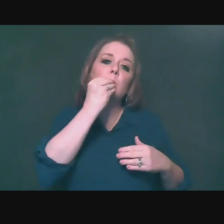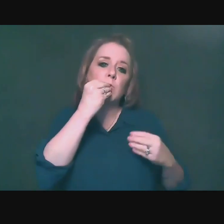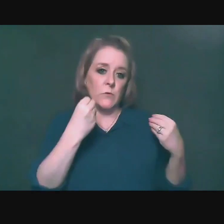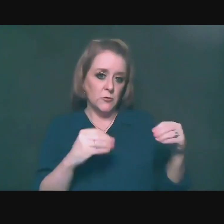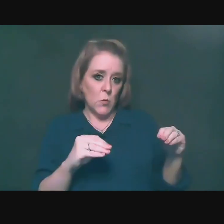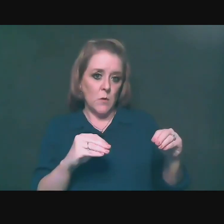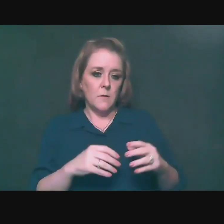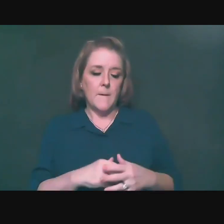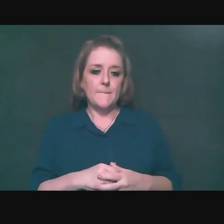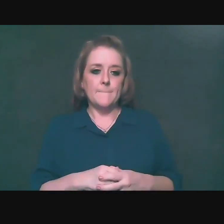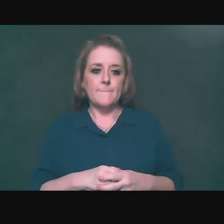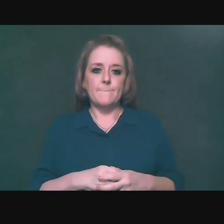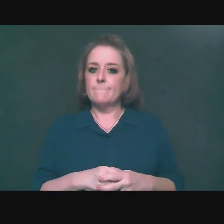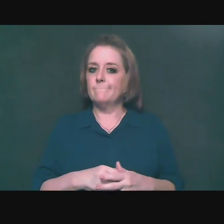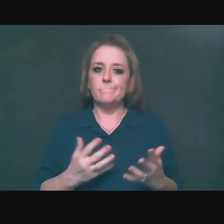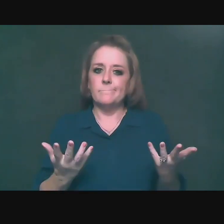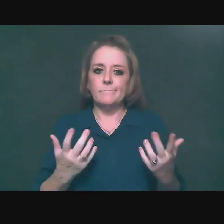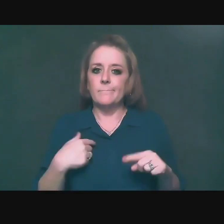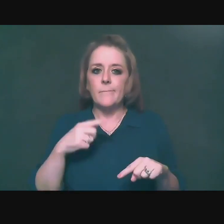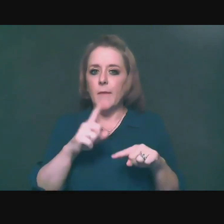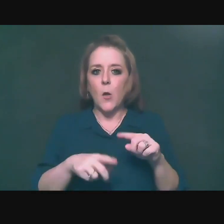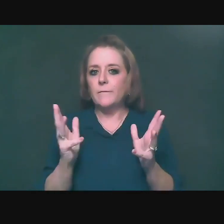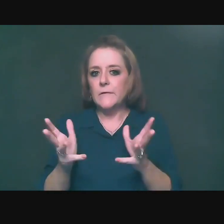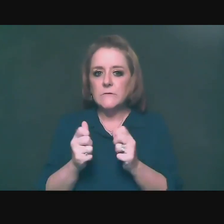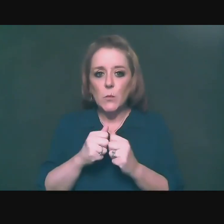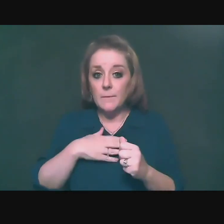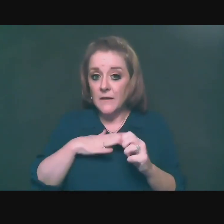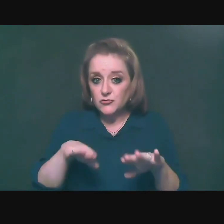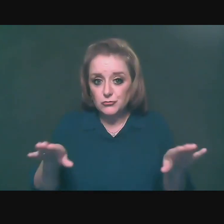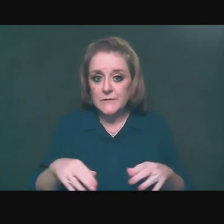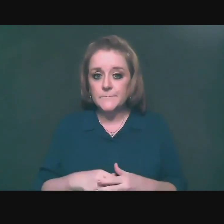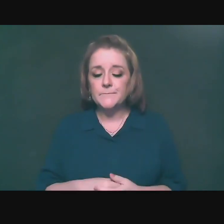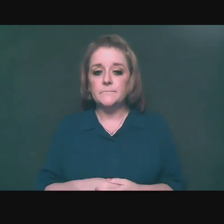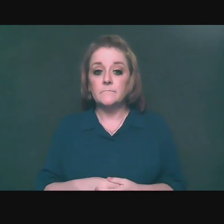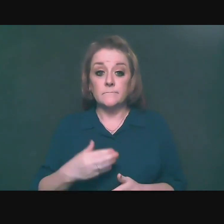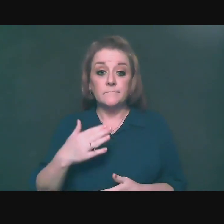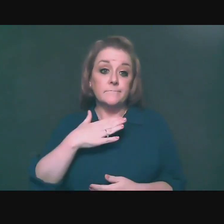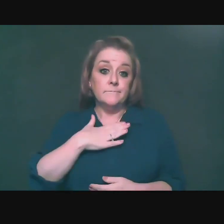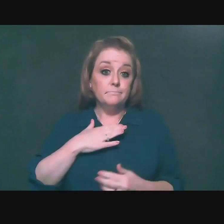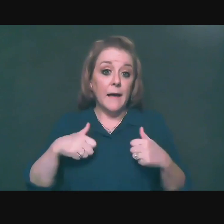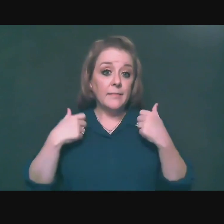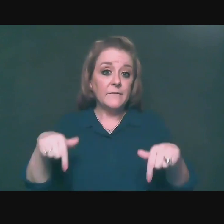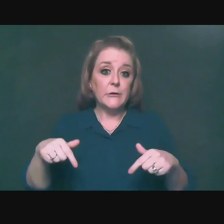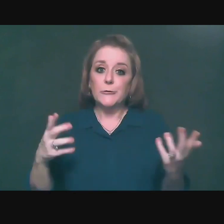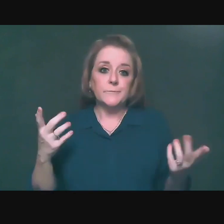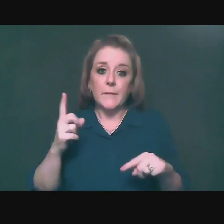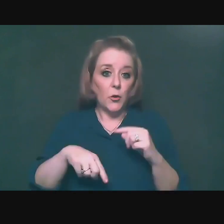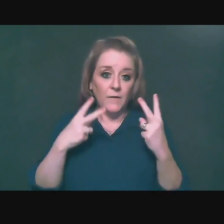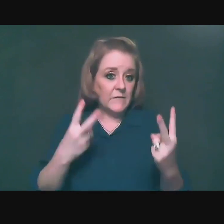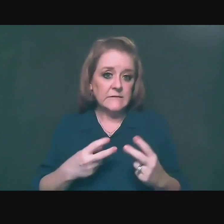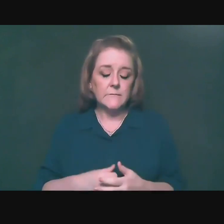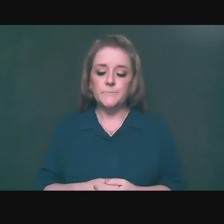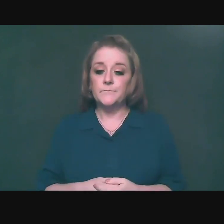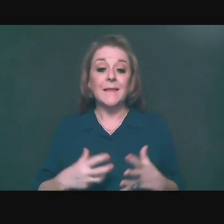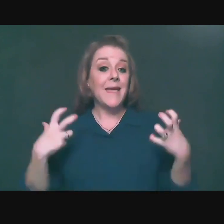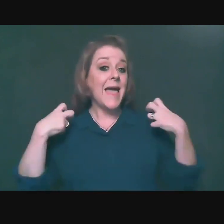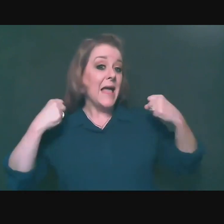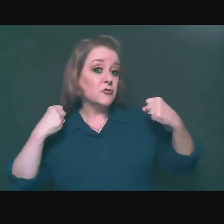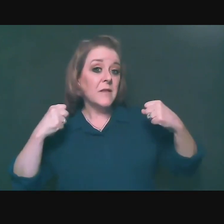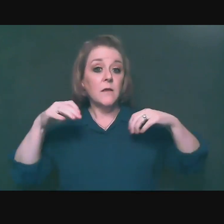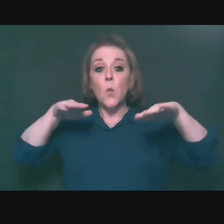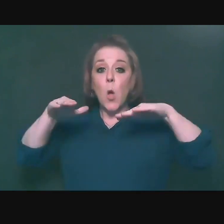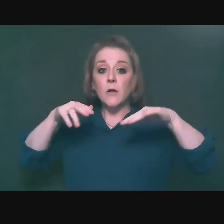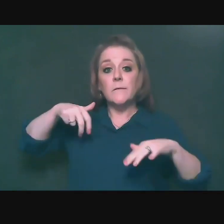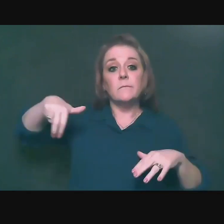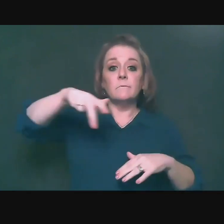We couldn't visit with our kids. Mine lived here, didn't get to see them. But exercising and walking in